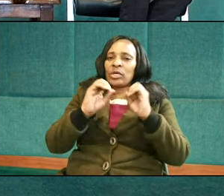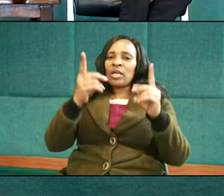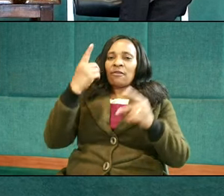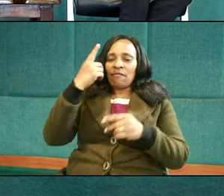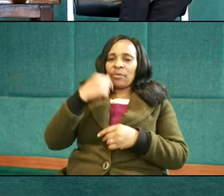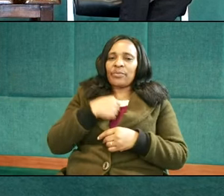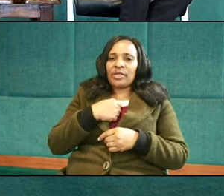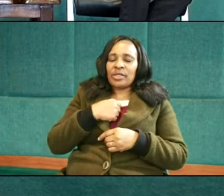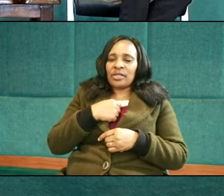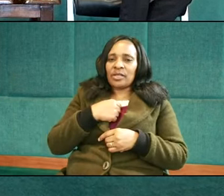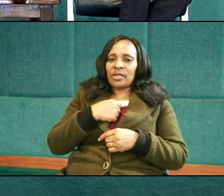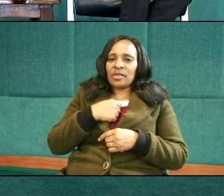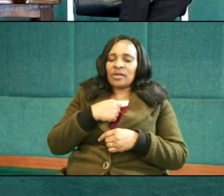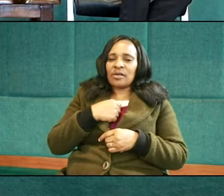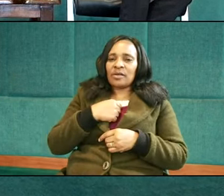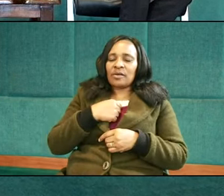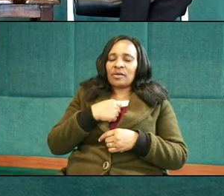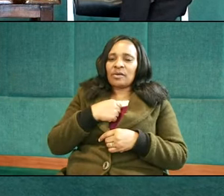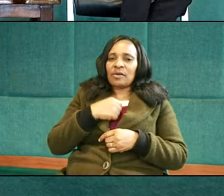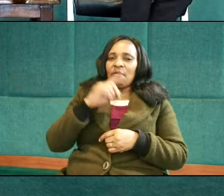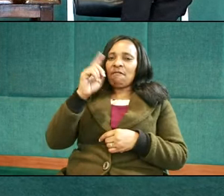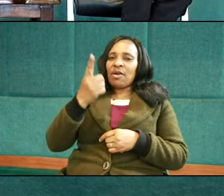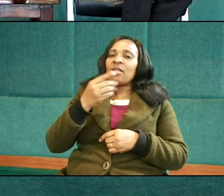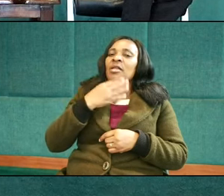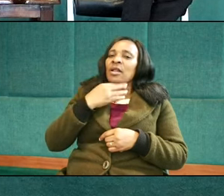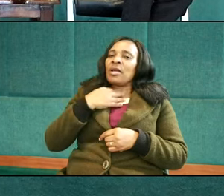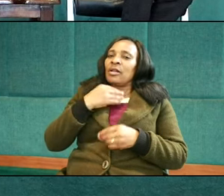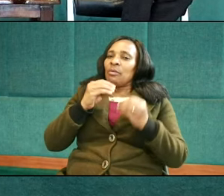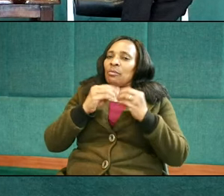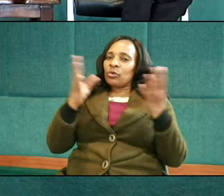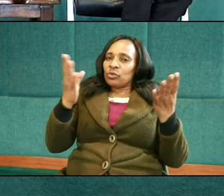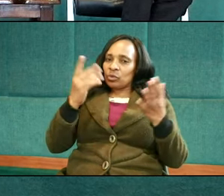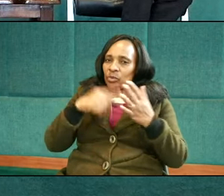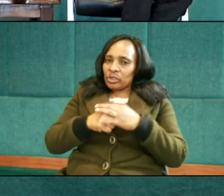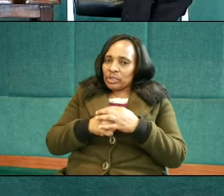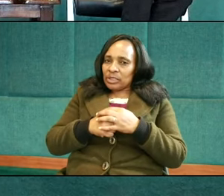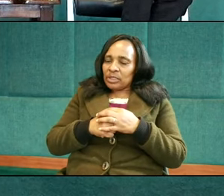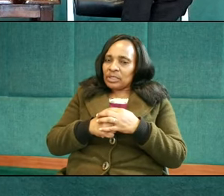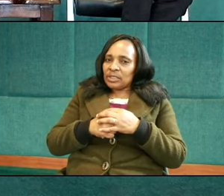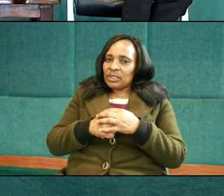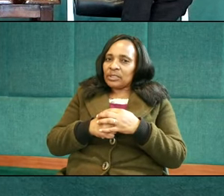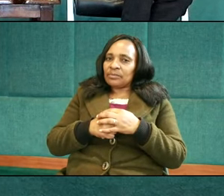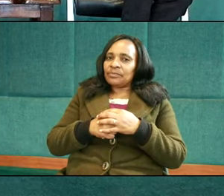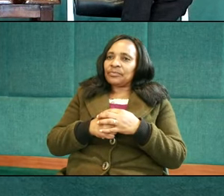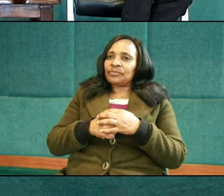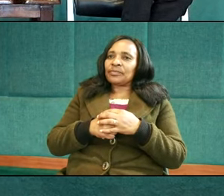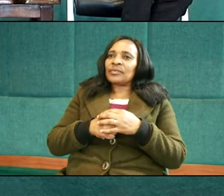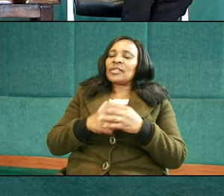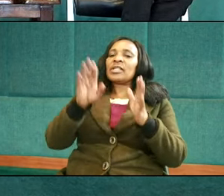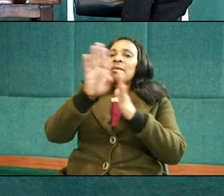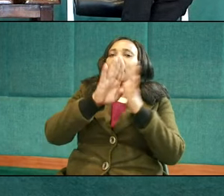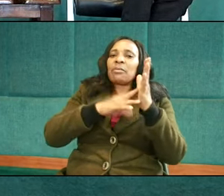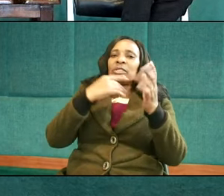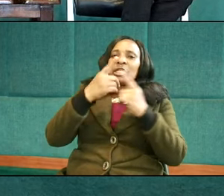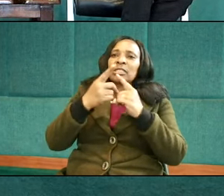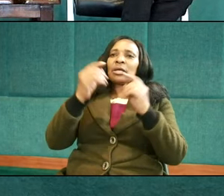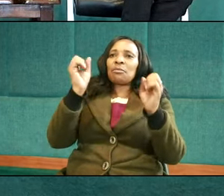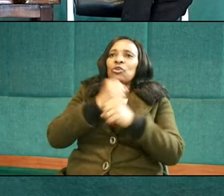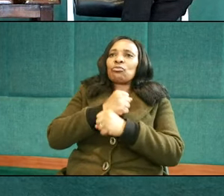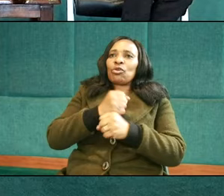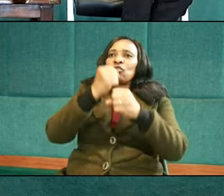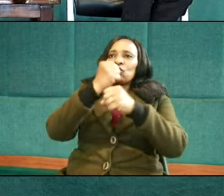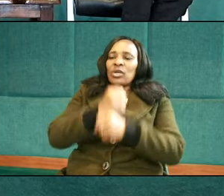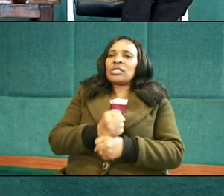me, the verse I liked most was Psalm 62, verse 10, where the Bible says, "Do not trust in